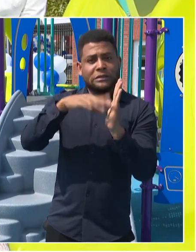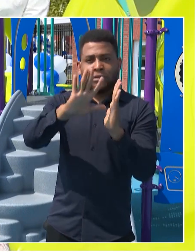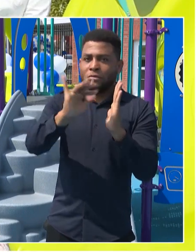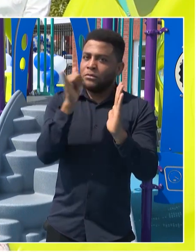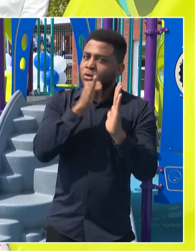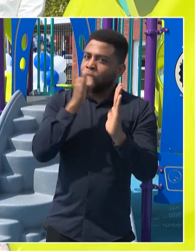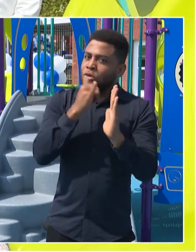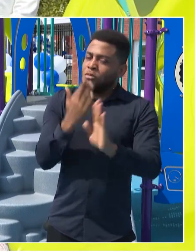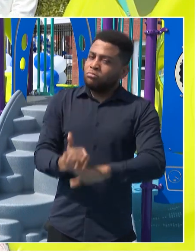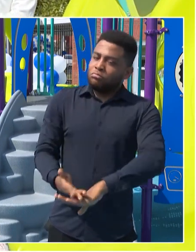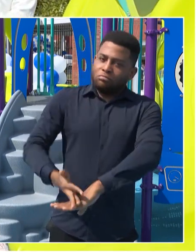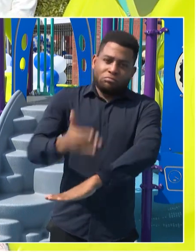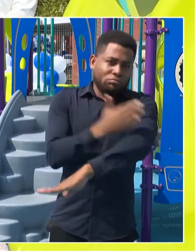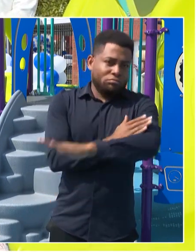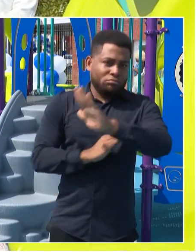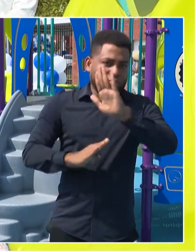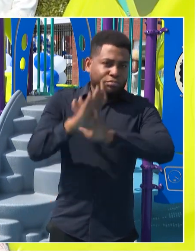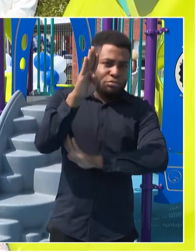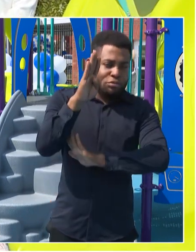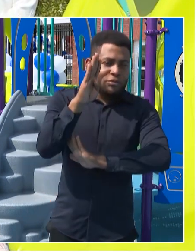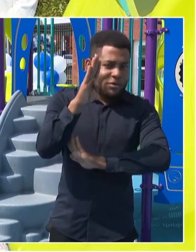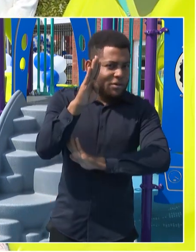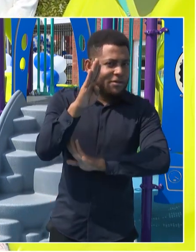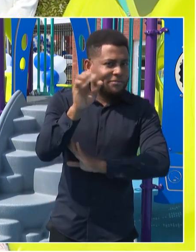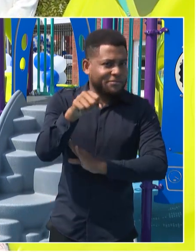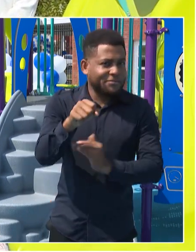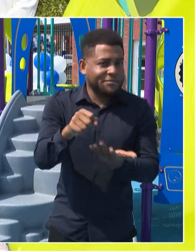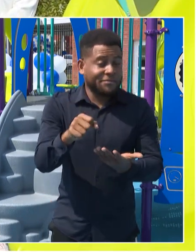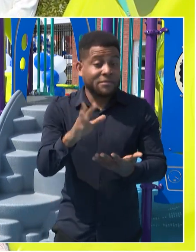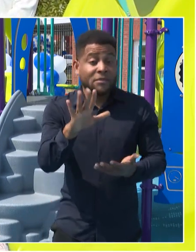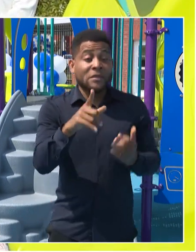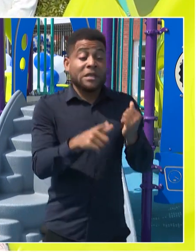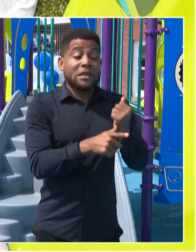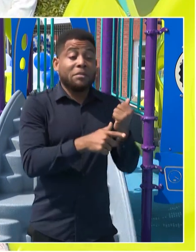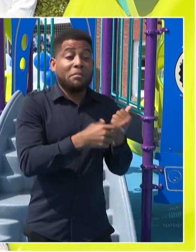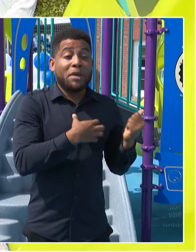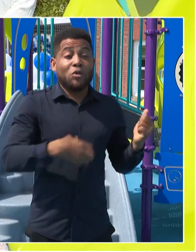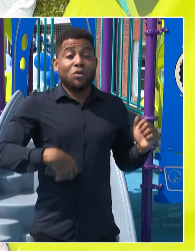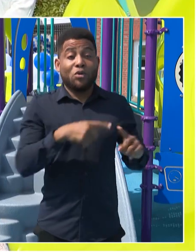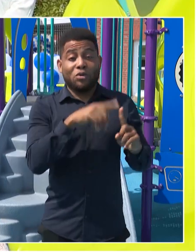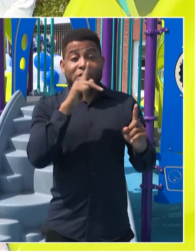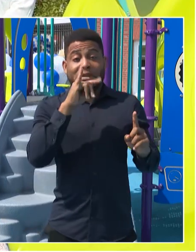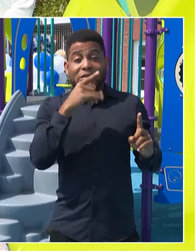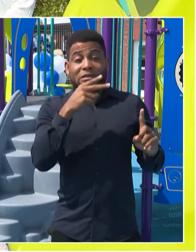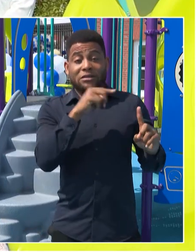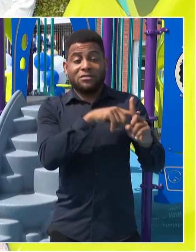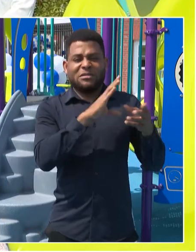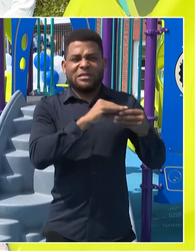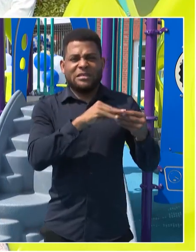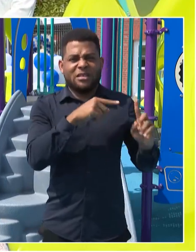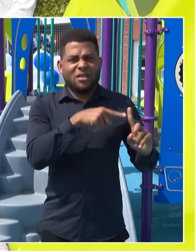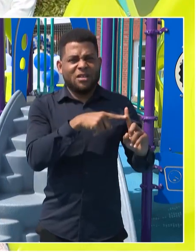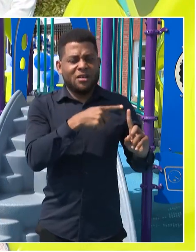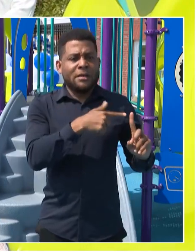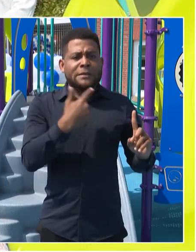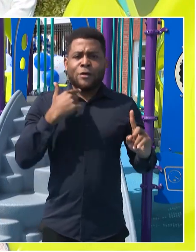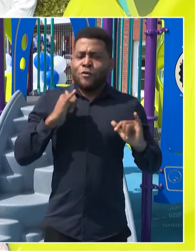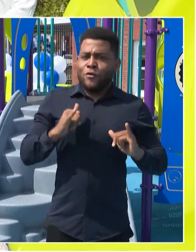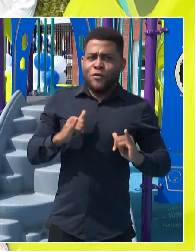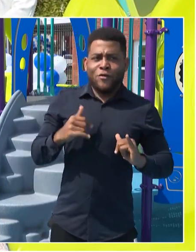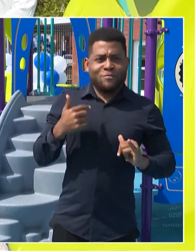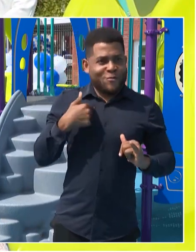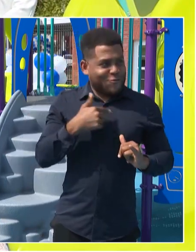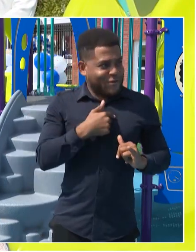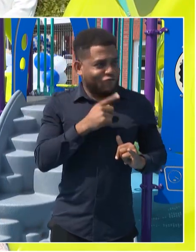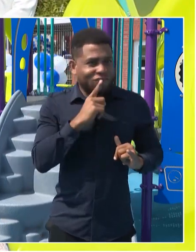Mayor Kynes said, who has joined us as well. We're pleased but not satisfied. And this new